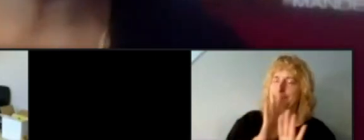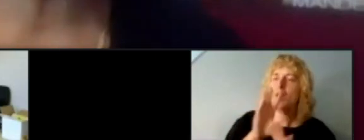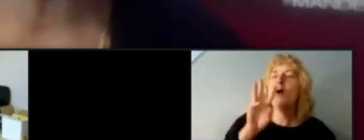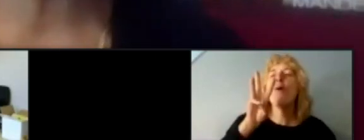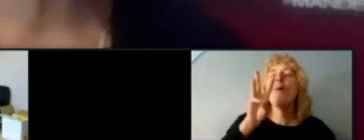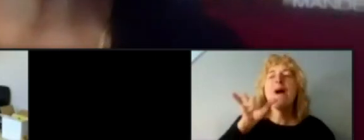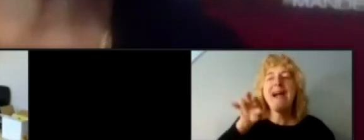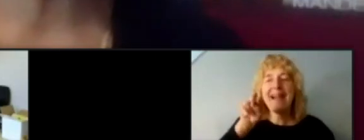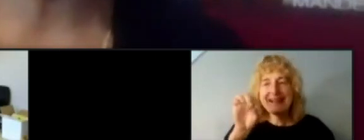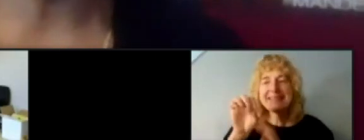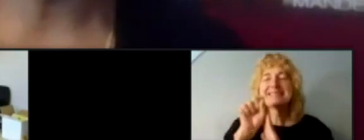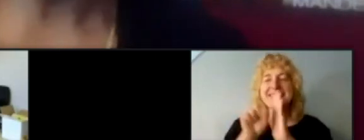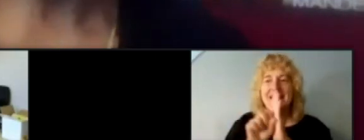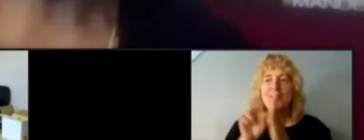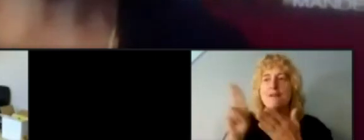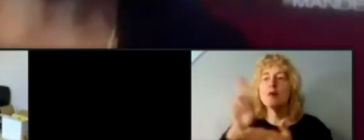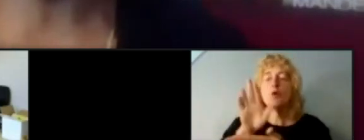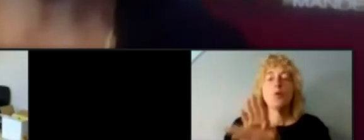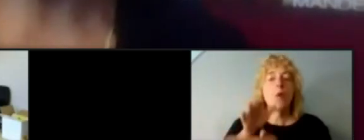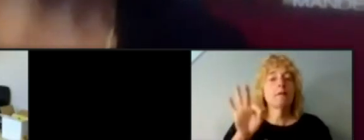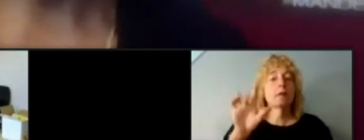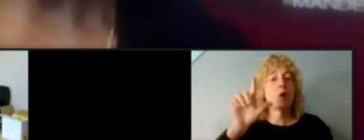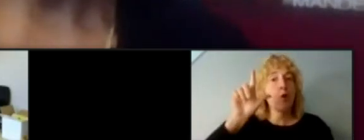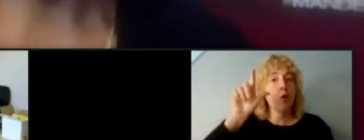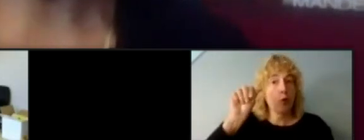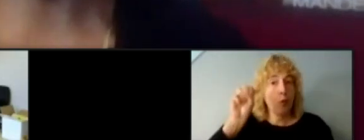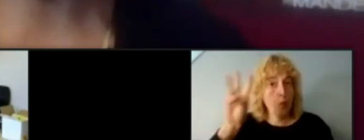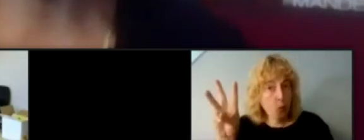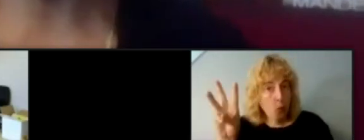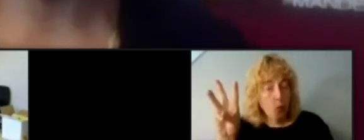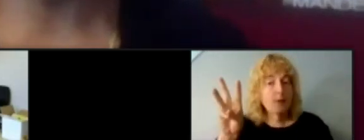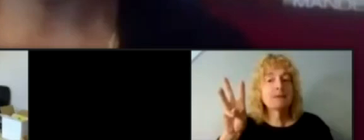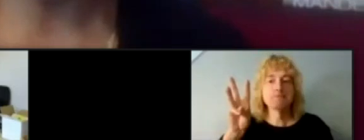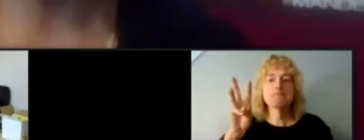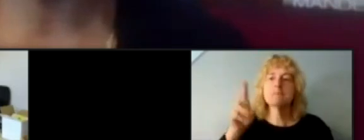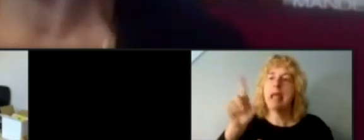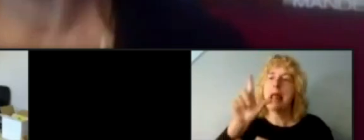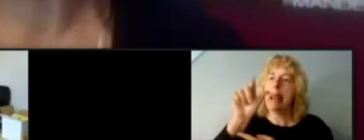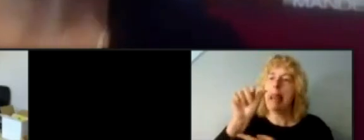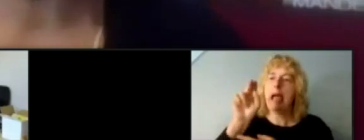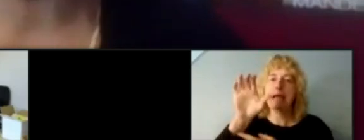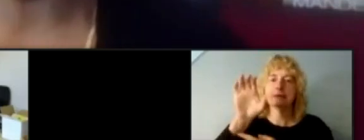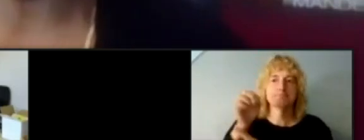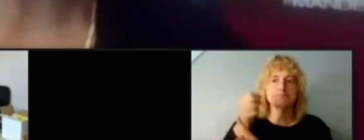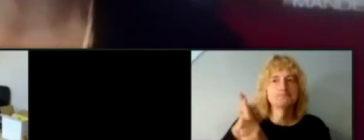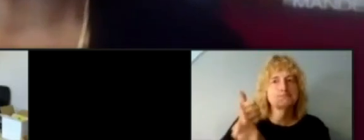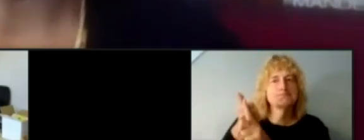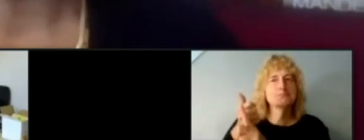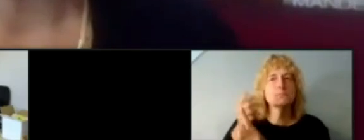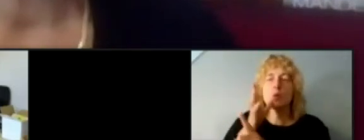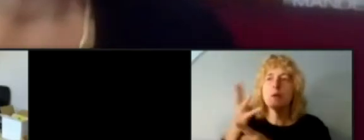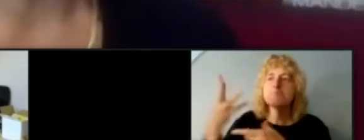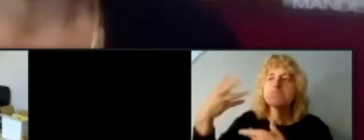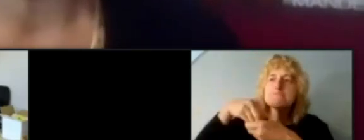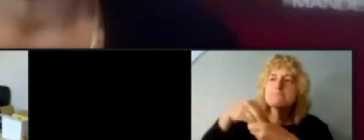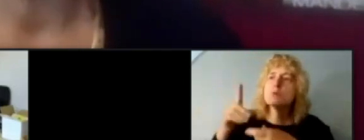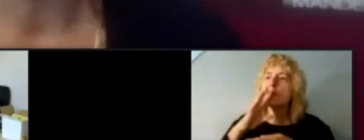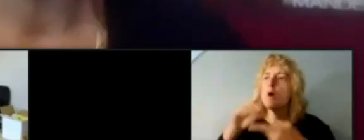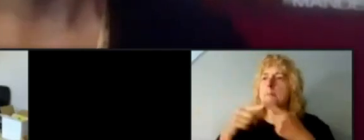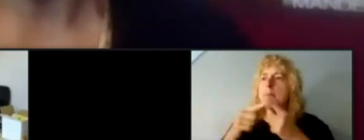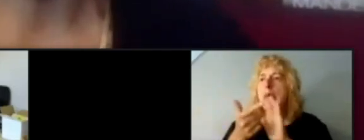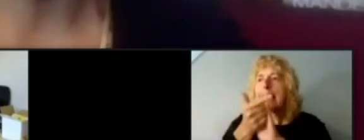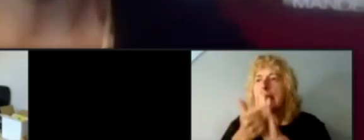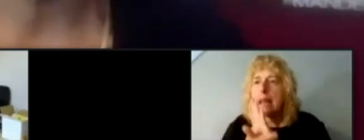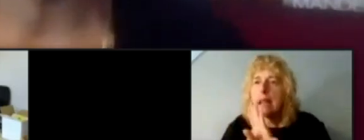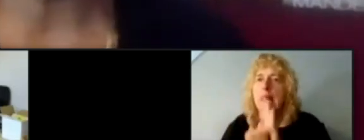State University School of Law. If you would join us, Lance, to talk about legal and ethical implications of